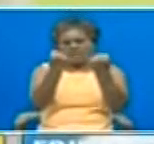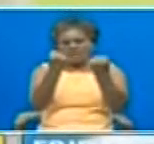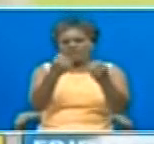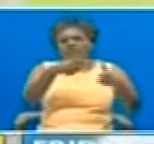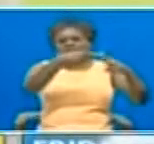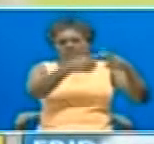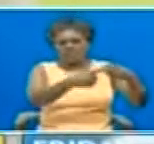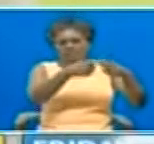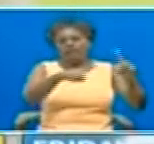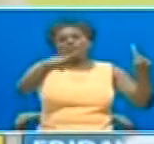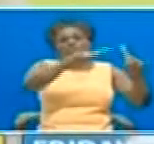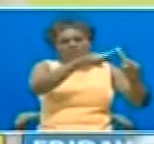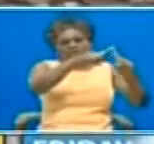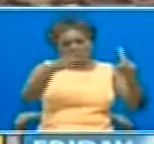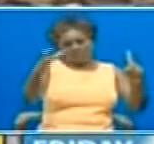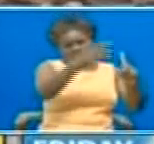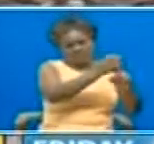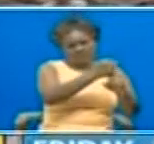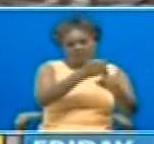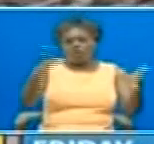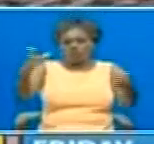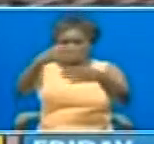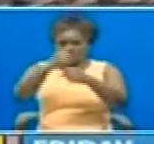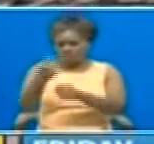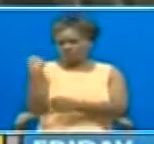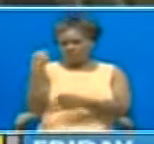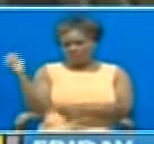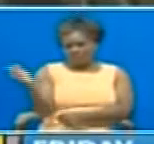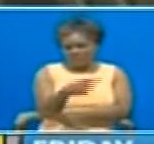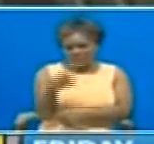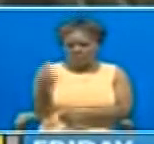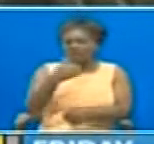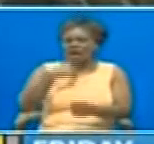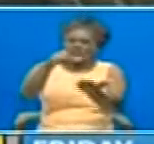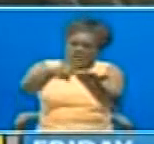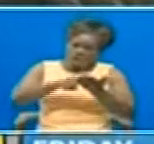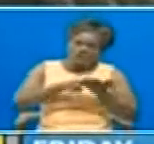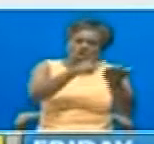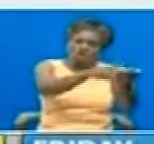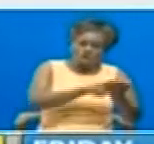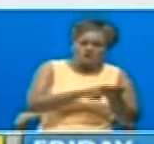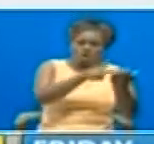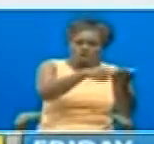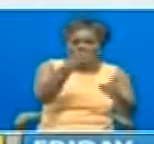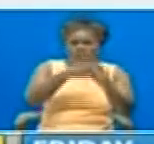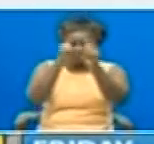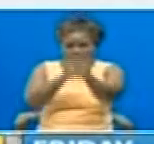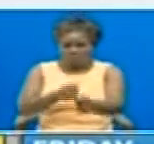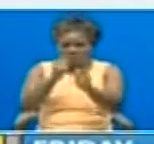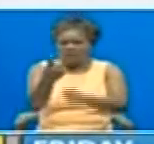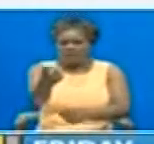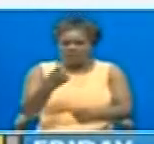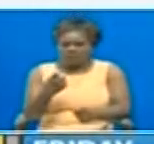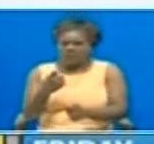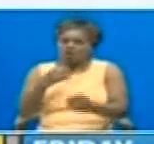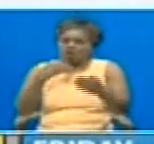more positively to the challenges. The company has in recent months been entangled in debt claims from farmers who are demanding to be paid about